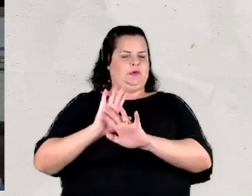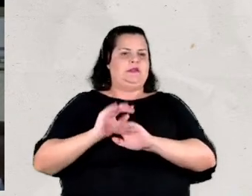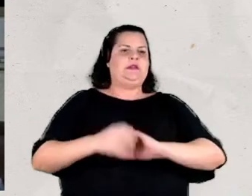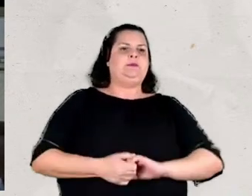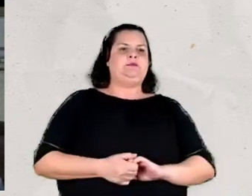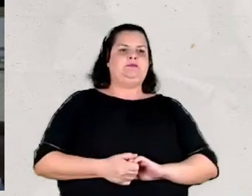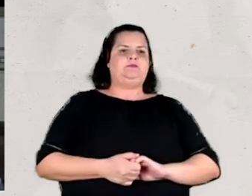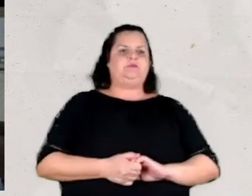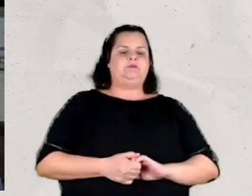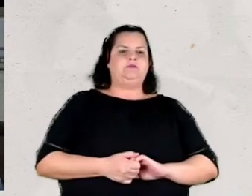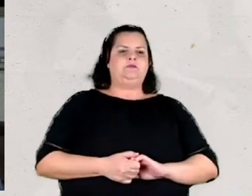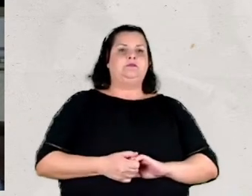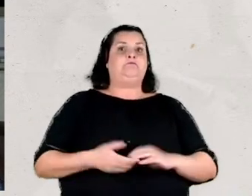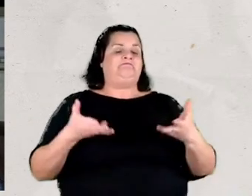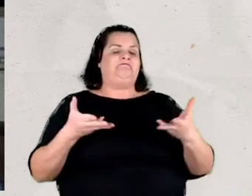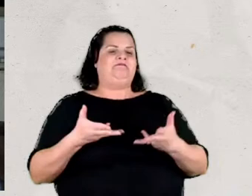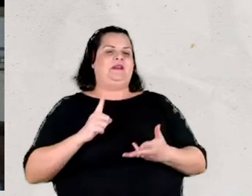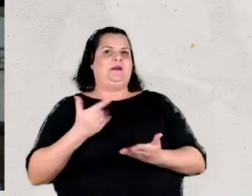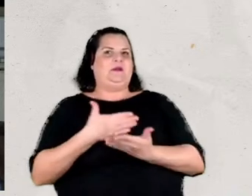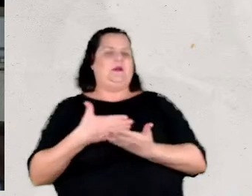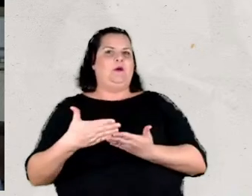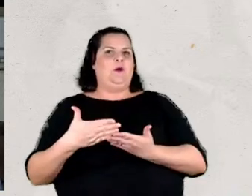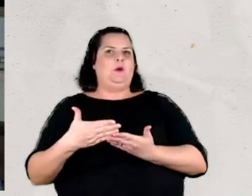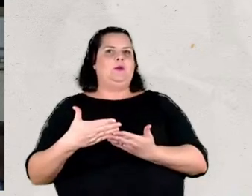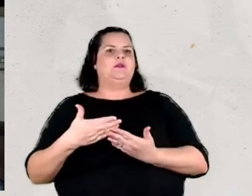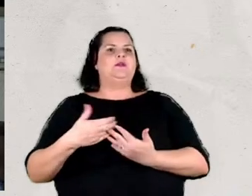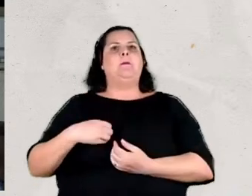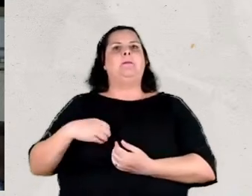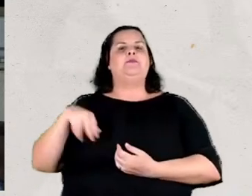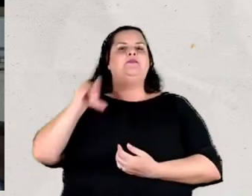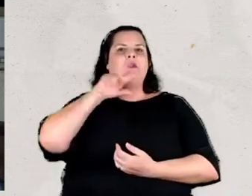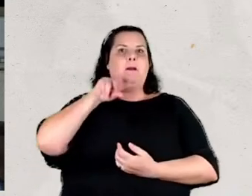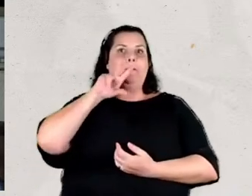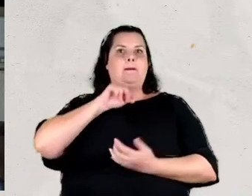Israeli population and the Palestinian population in this region,